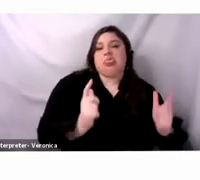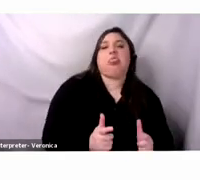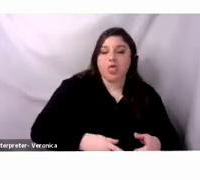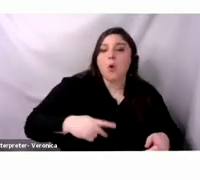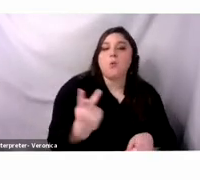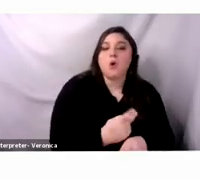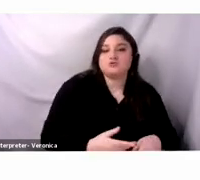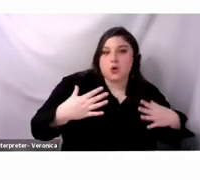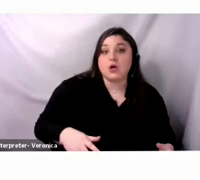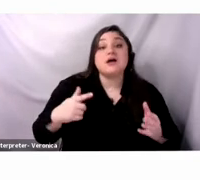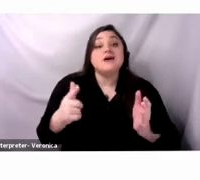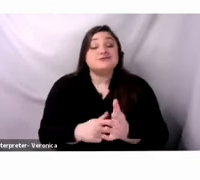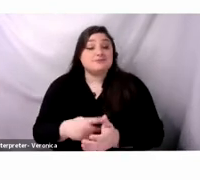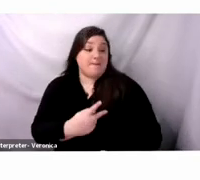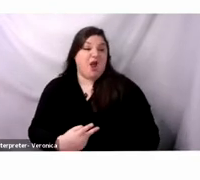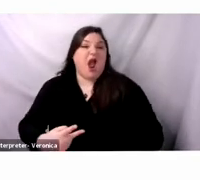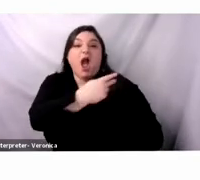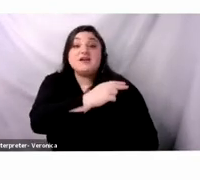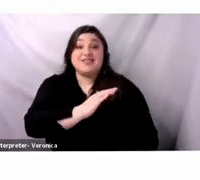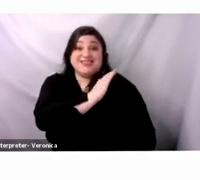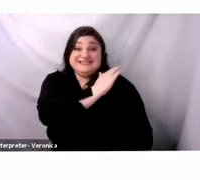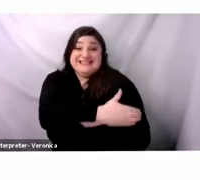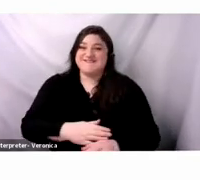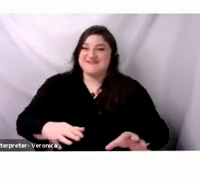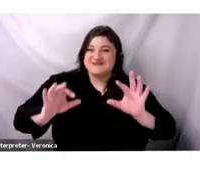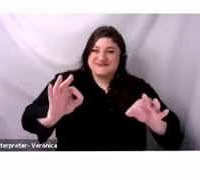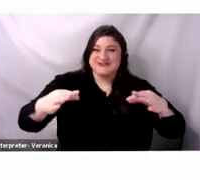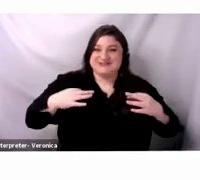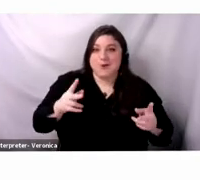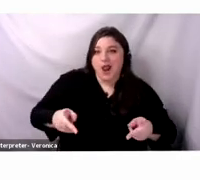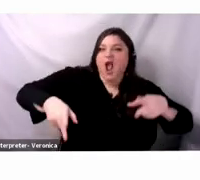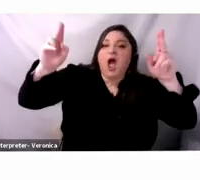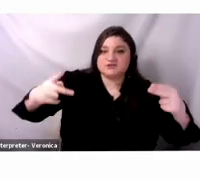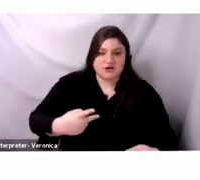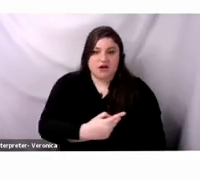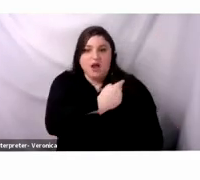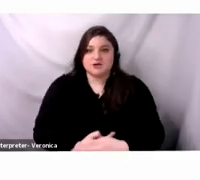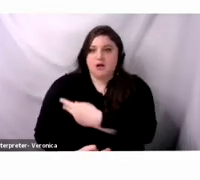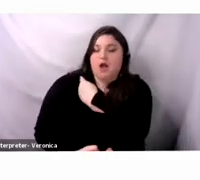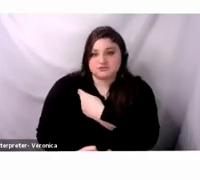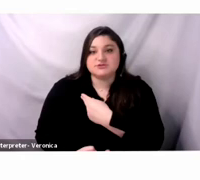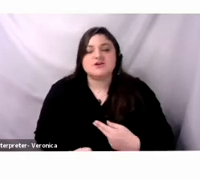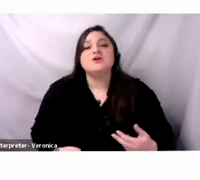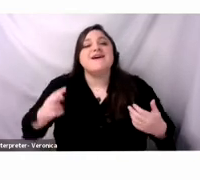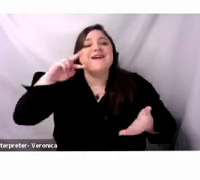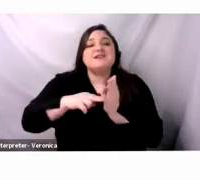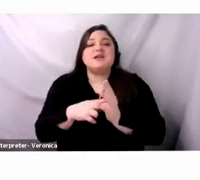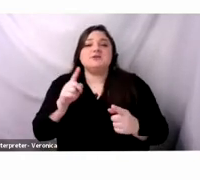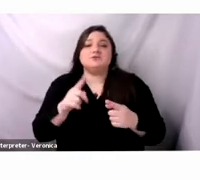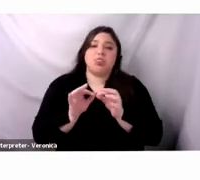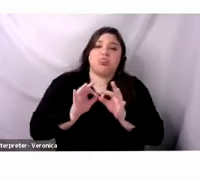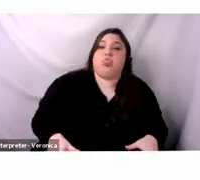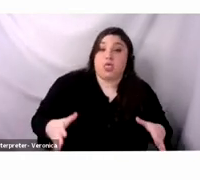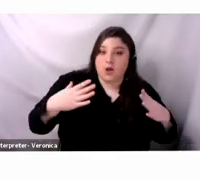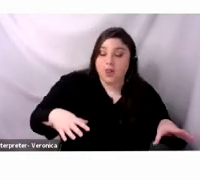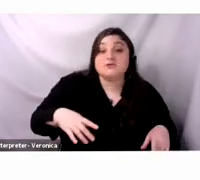not work because it became a look, a popular style of its own and a political statement of resistance. Most violent, perhaps, is the